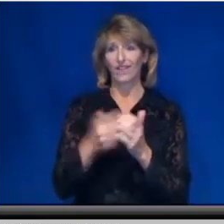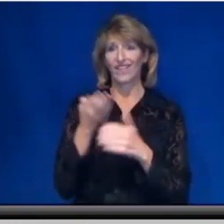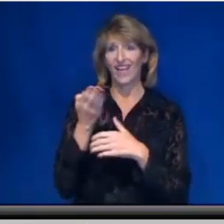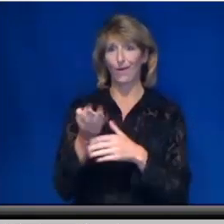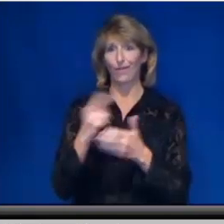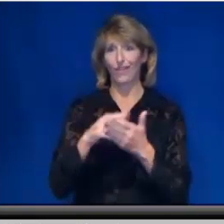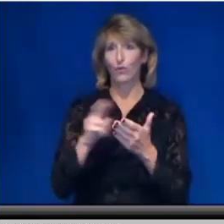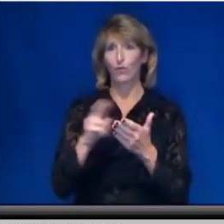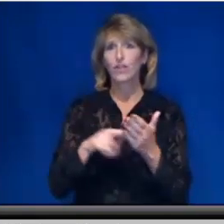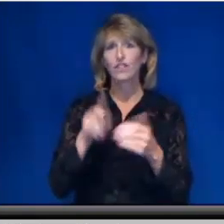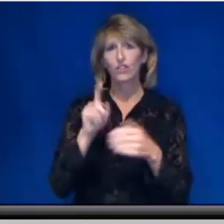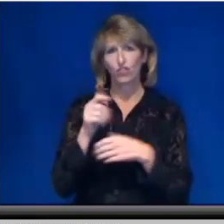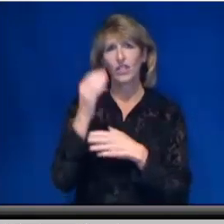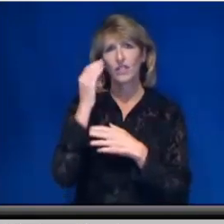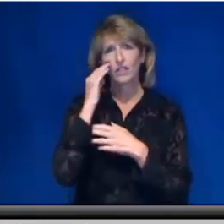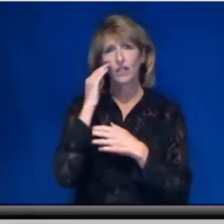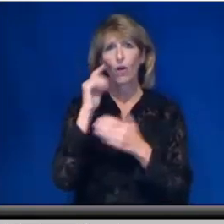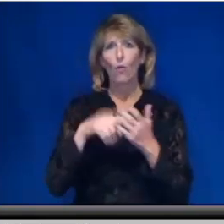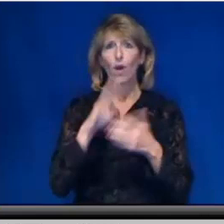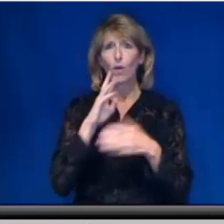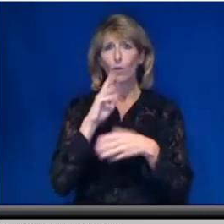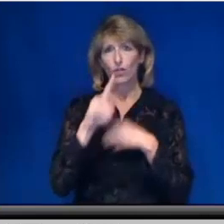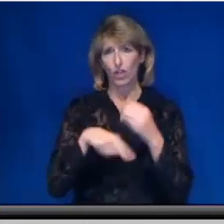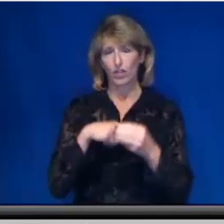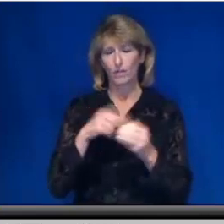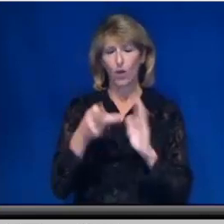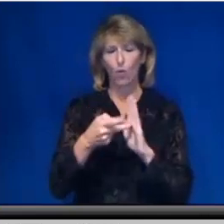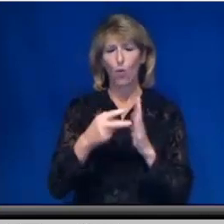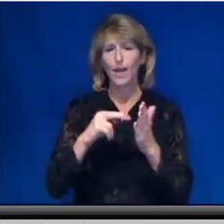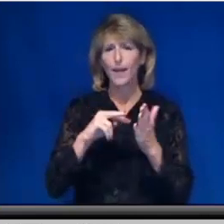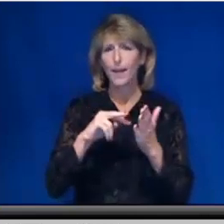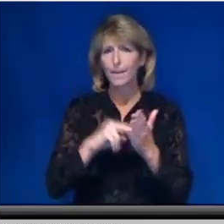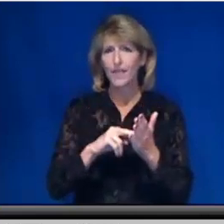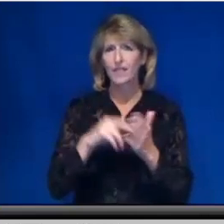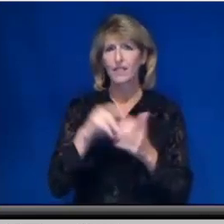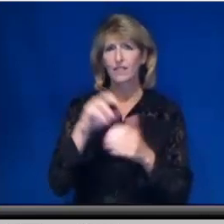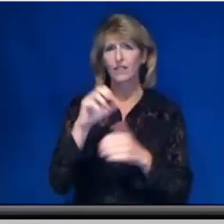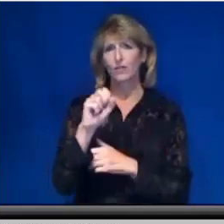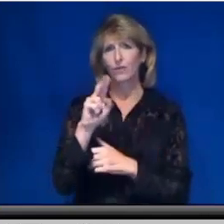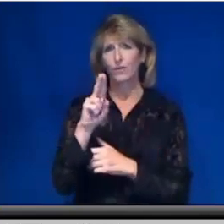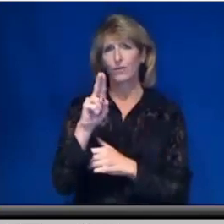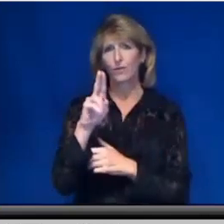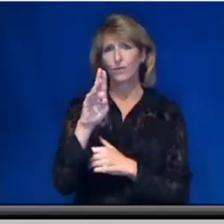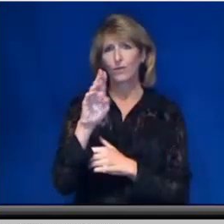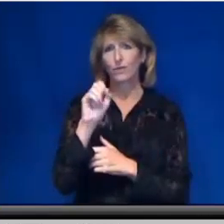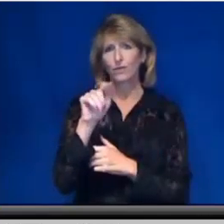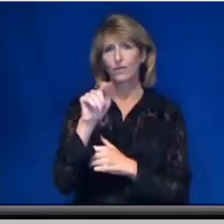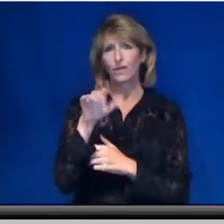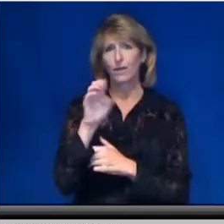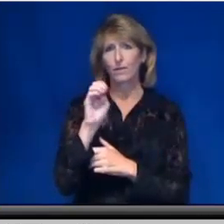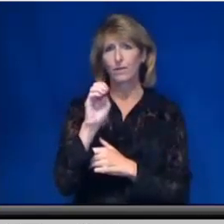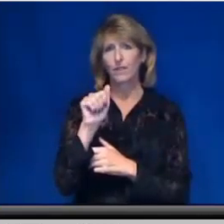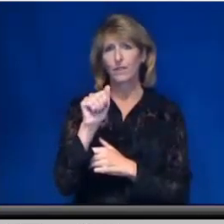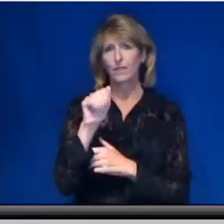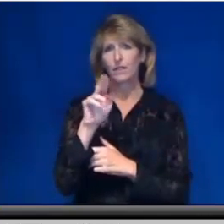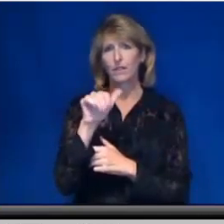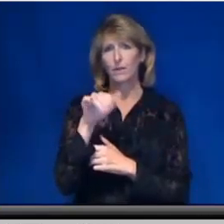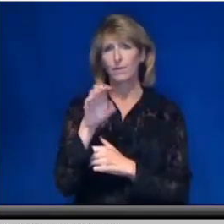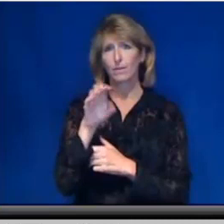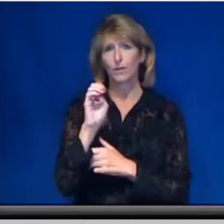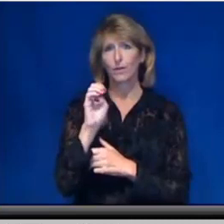Before we begin with the research that is out there, it's important to define terms.